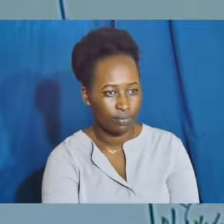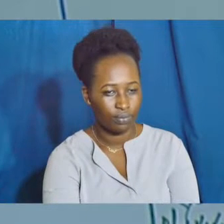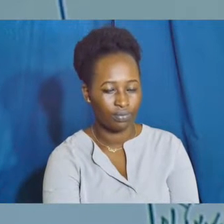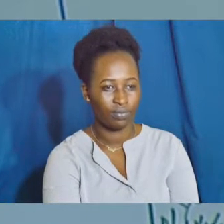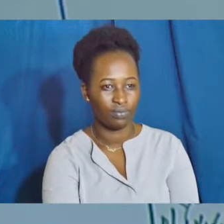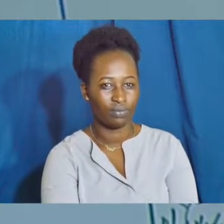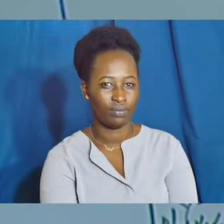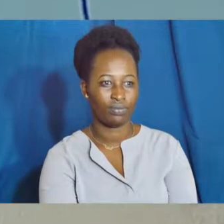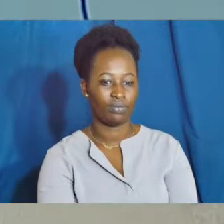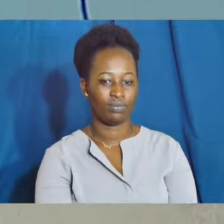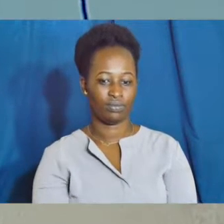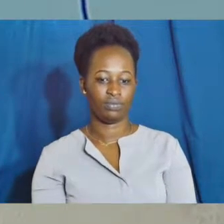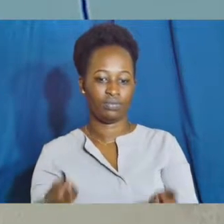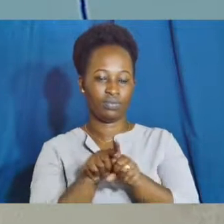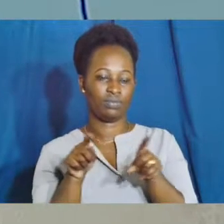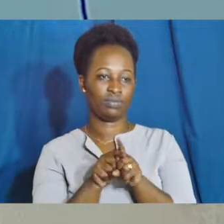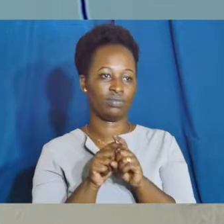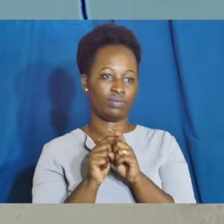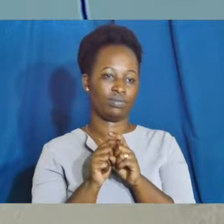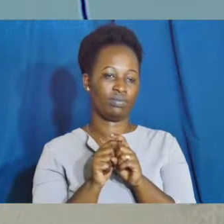Which is like this.